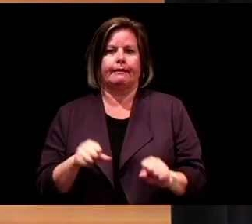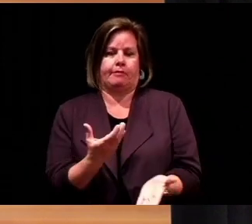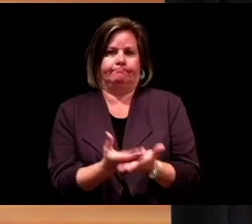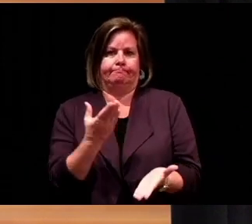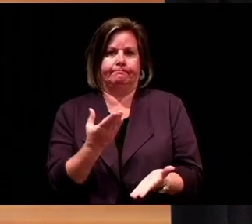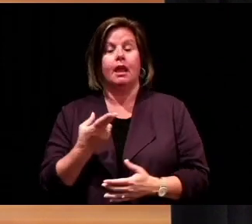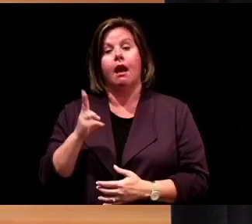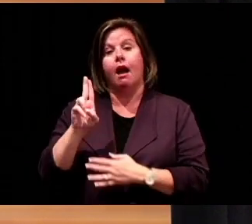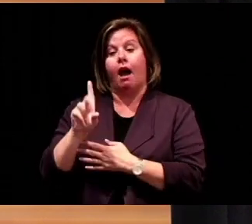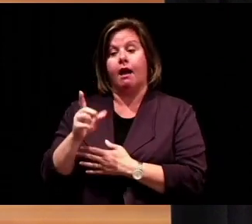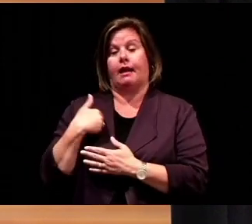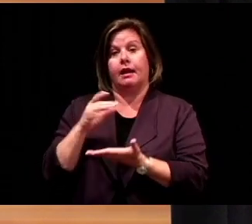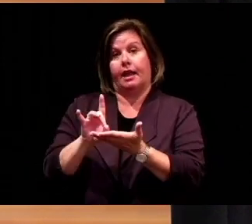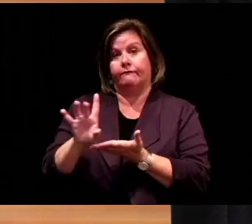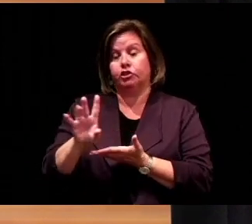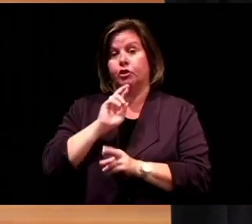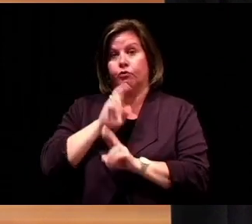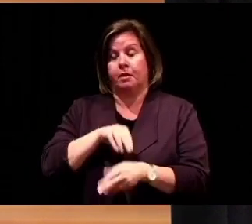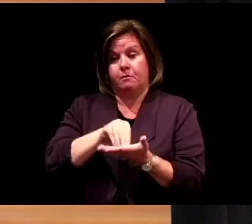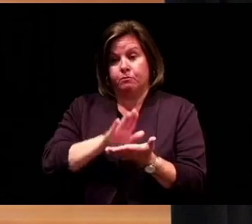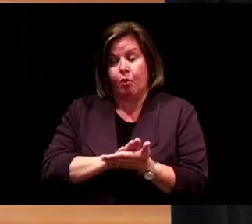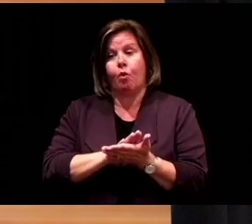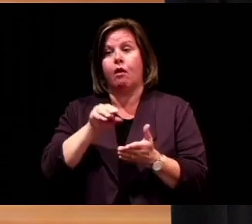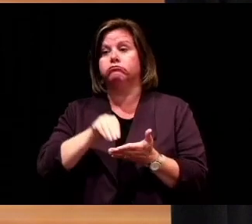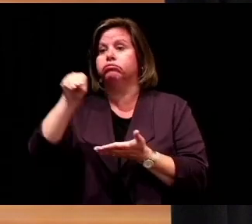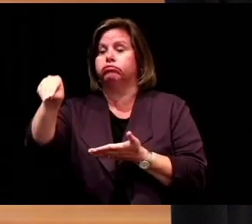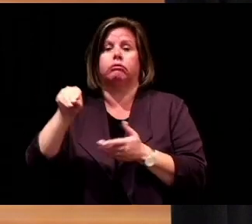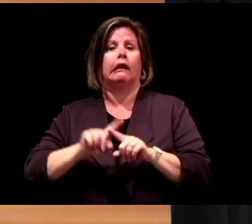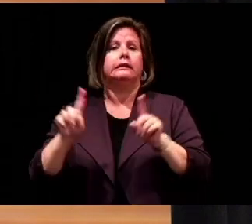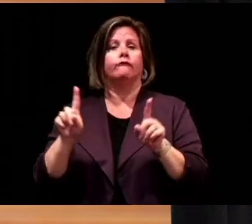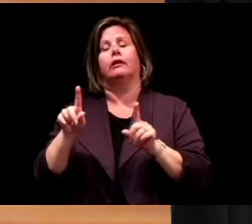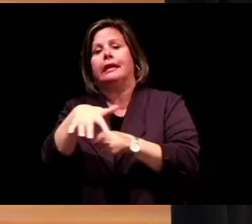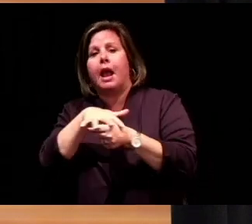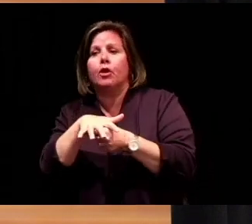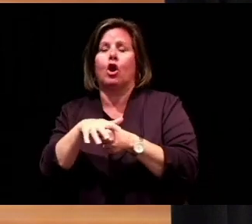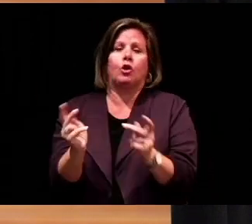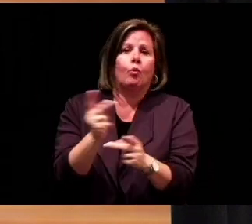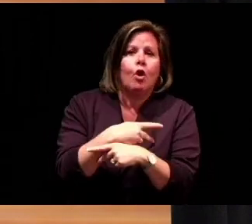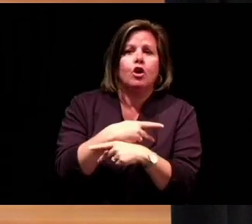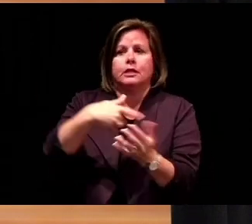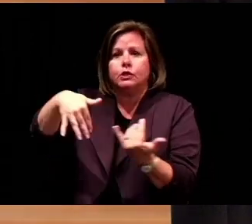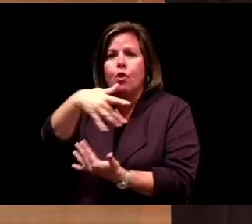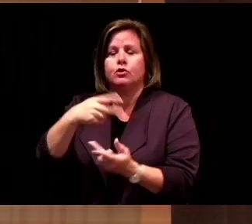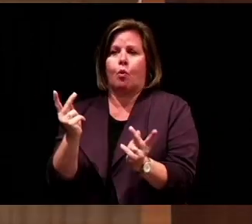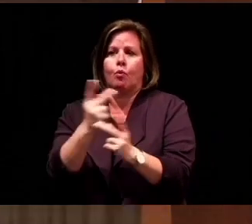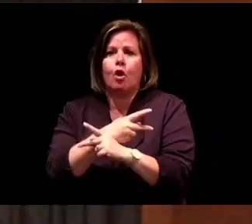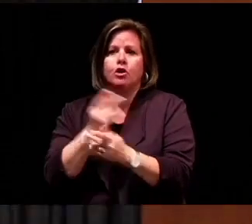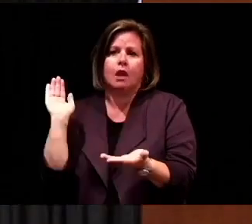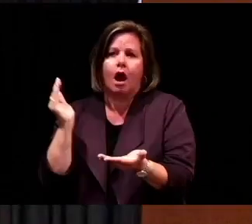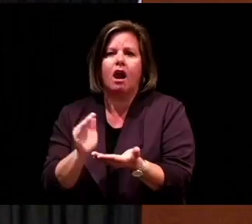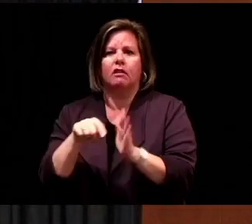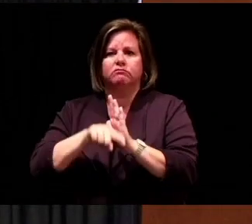showing than showing that a particular policy caused, this was Oak Park, Illinois, caused the racial imbalance in Oak